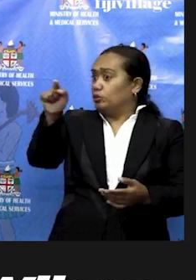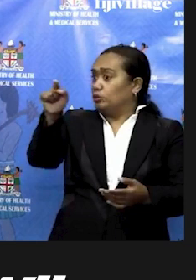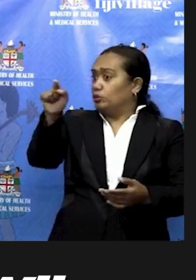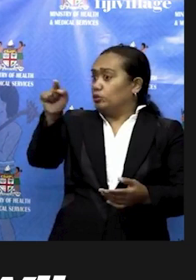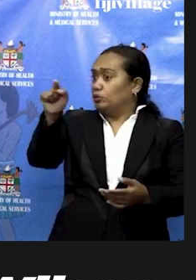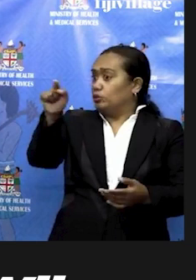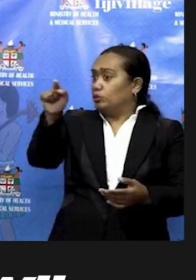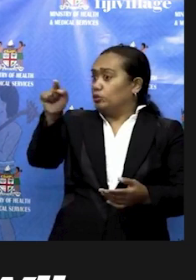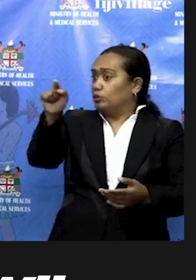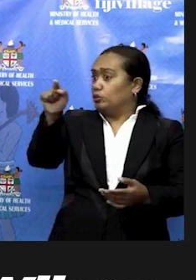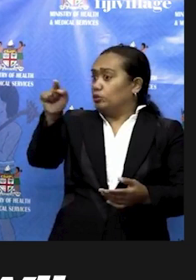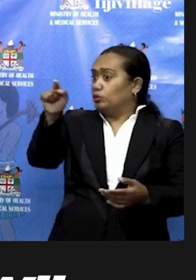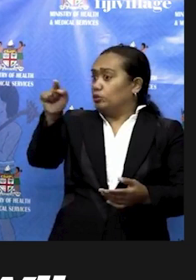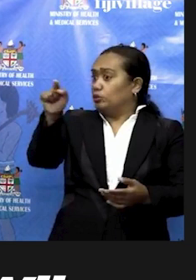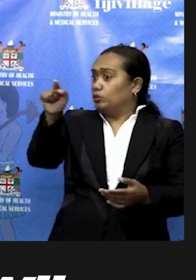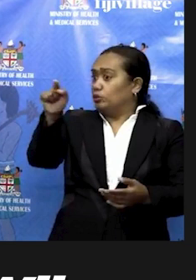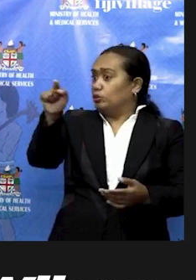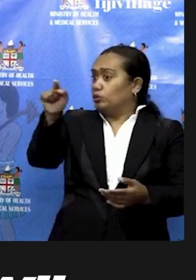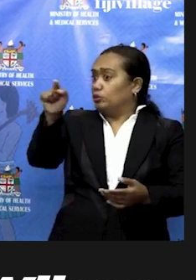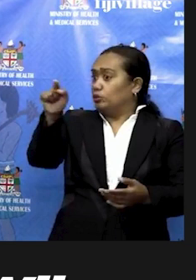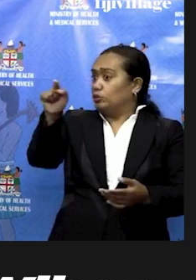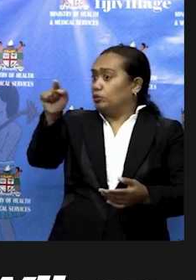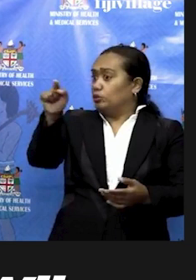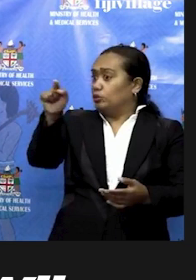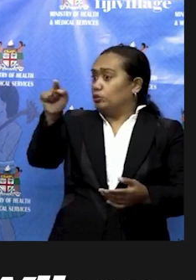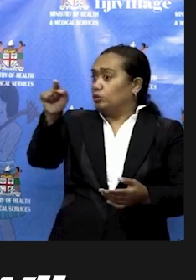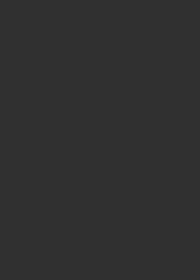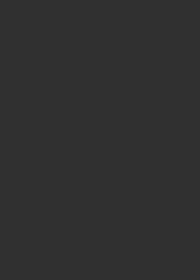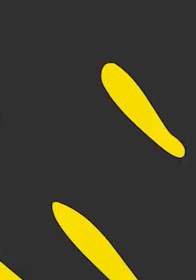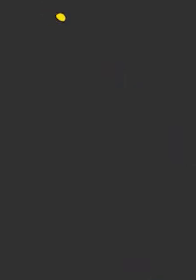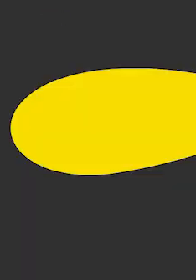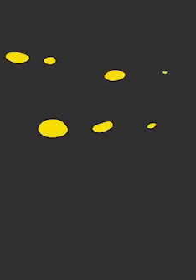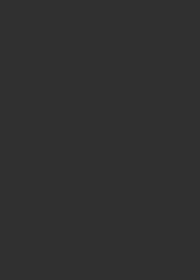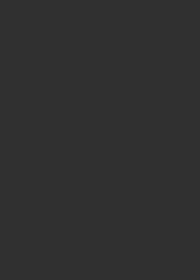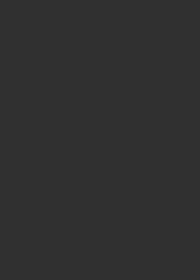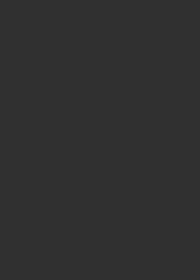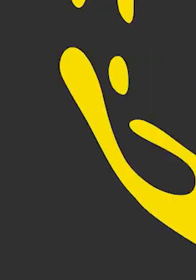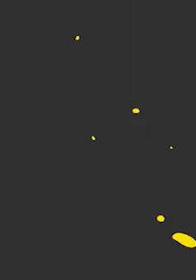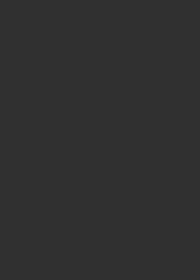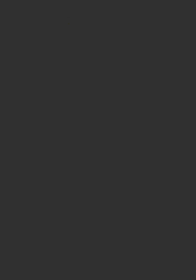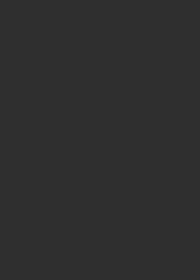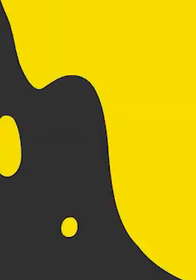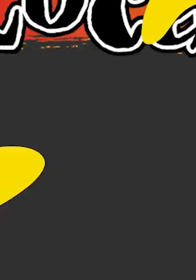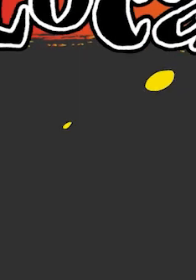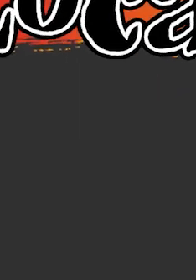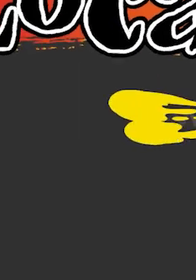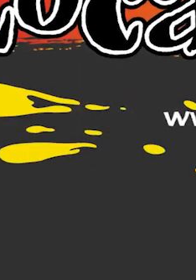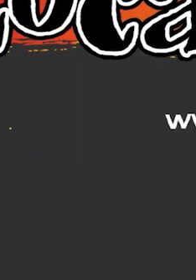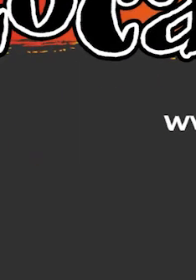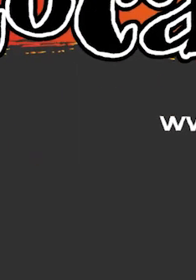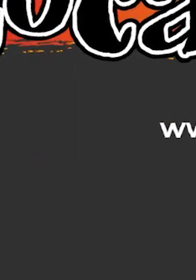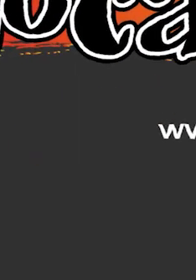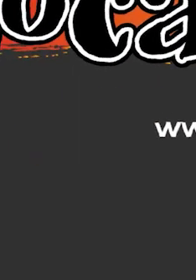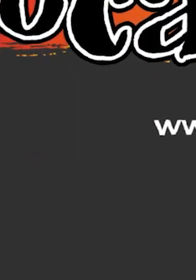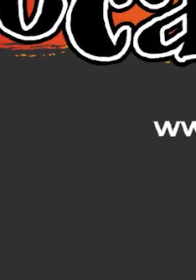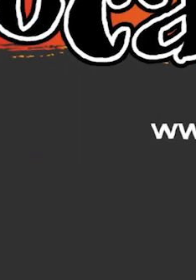information. Awesome. Thank you so much for joining us this morning, Claudette. Thank you, Victoria. Good luck going forward, man.